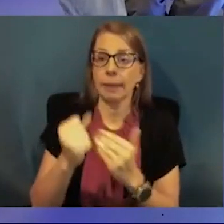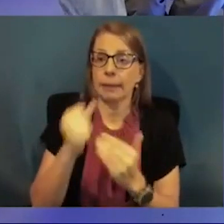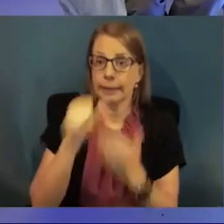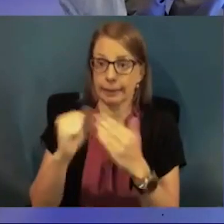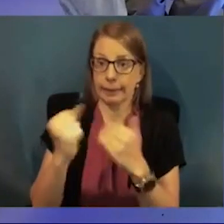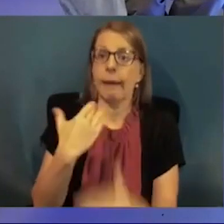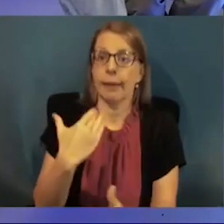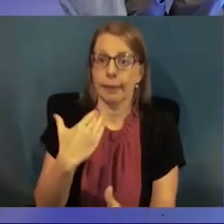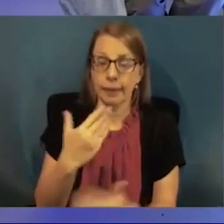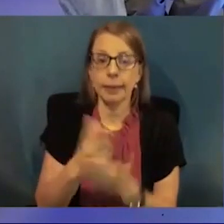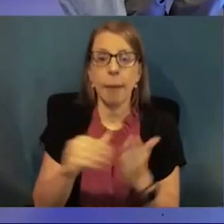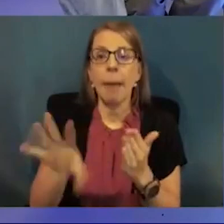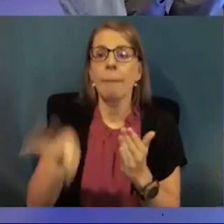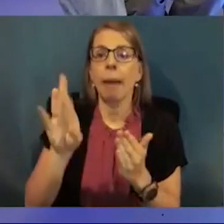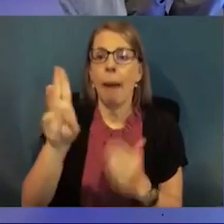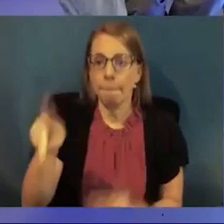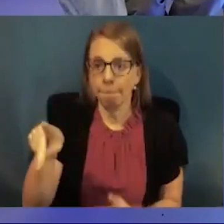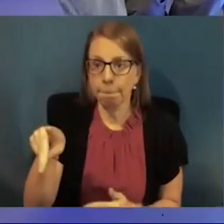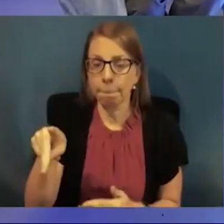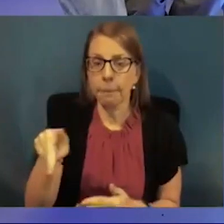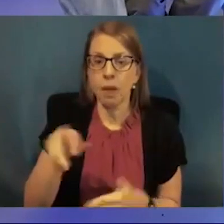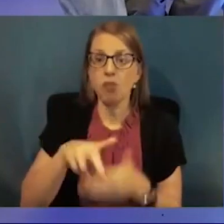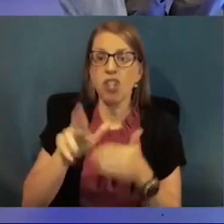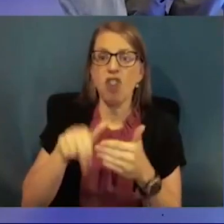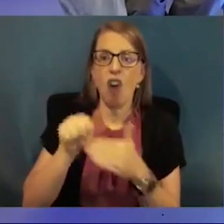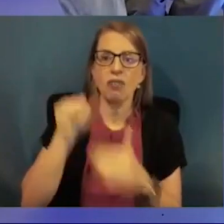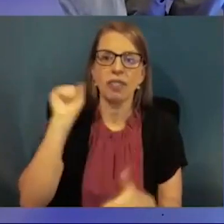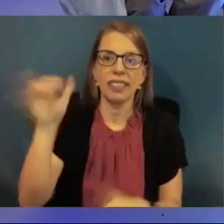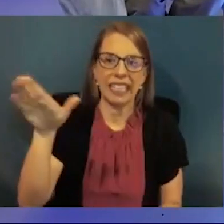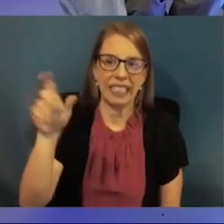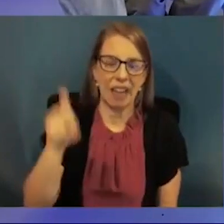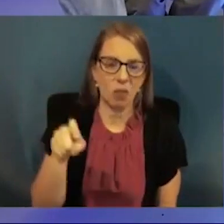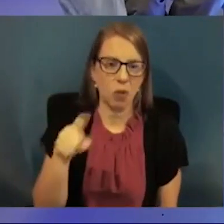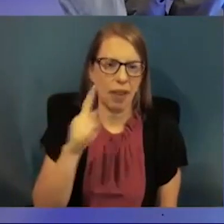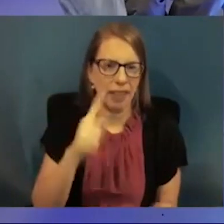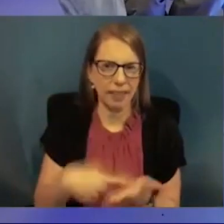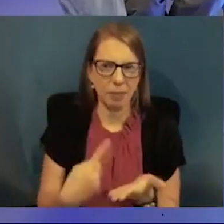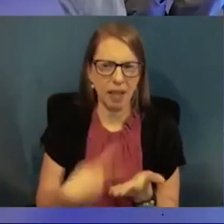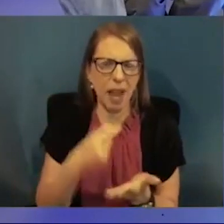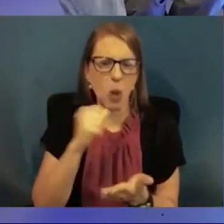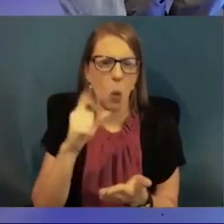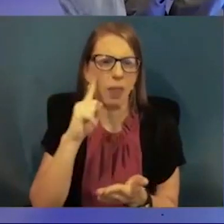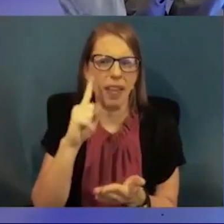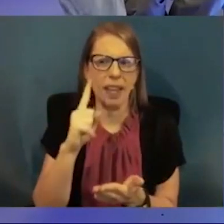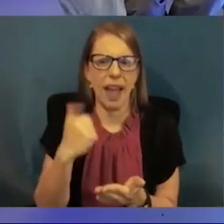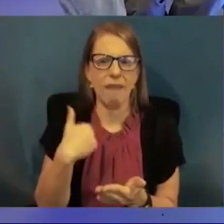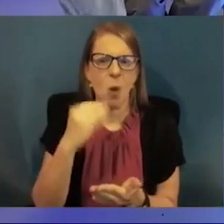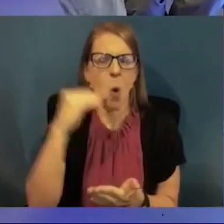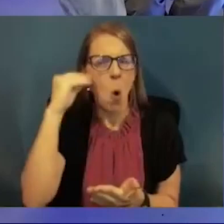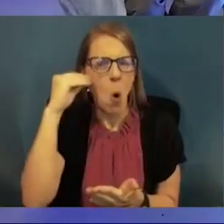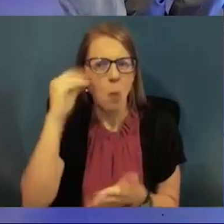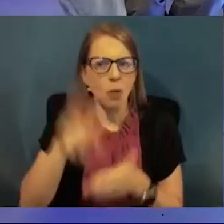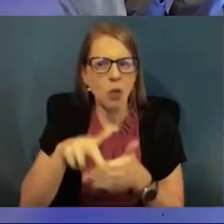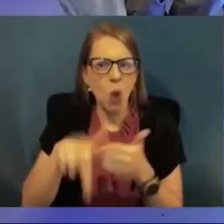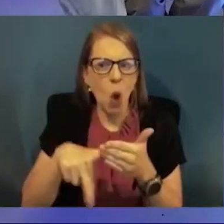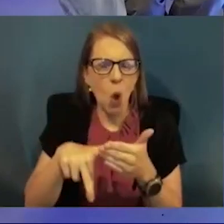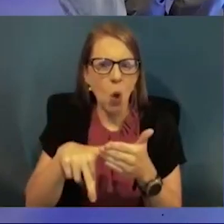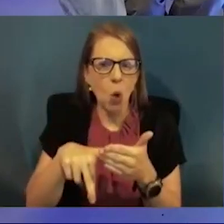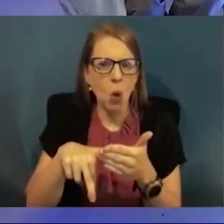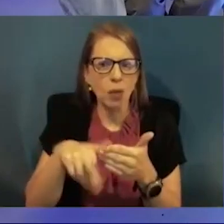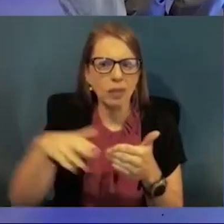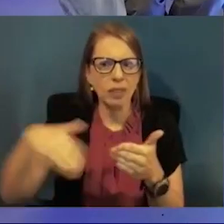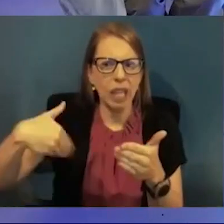up, but then again, you have to send that result off sometimes. I don't know that they have home I think there's a home result testing ones kit yet. I thought there was.